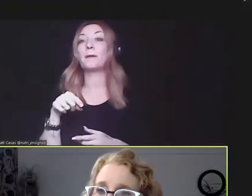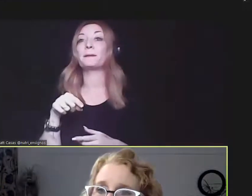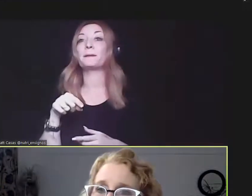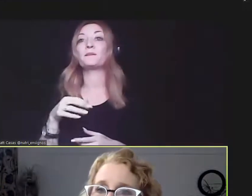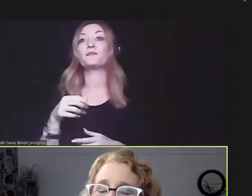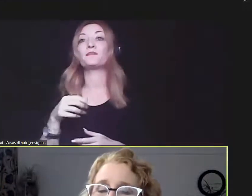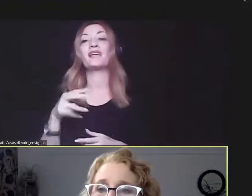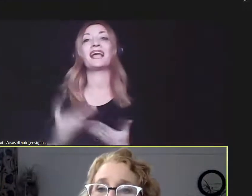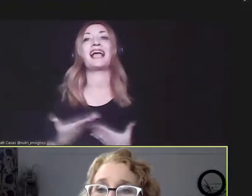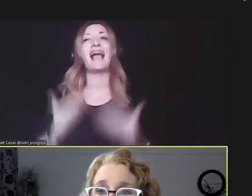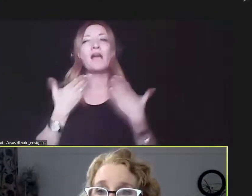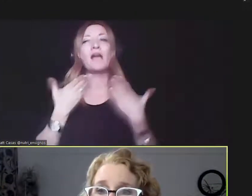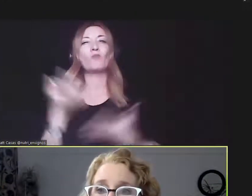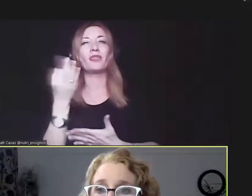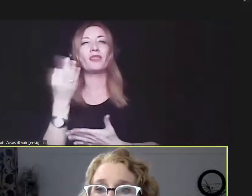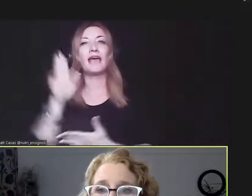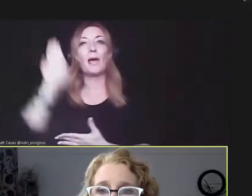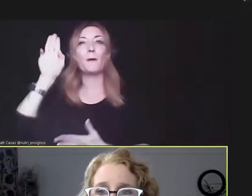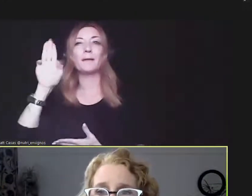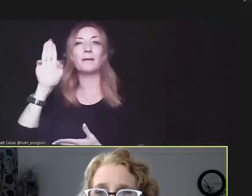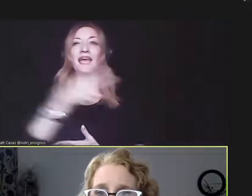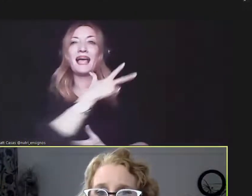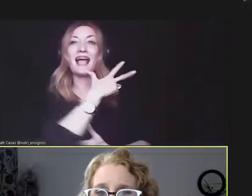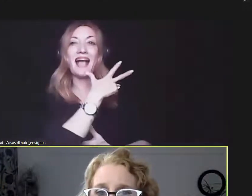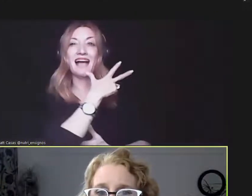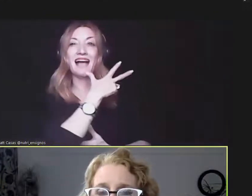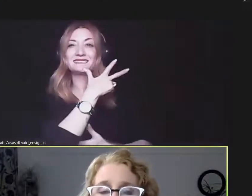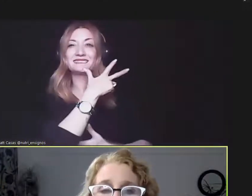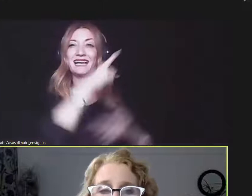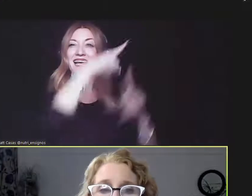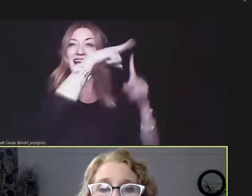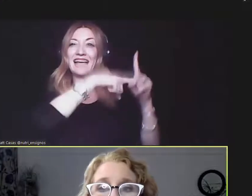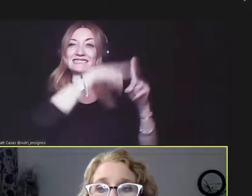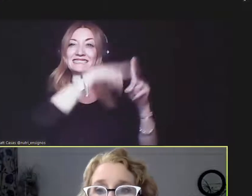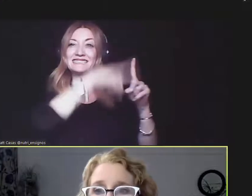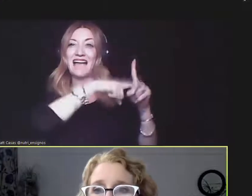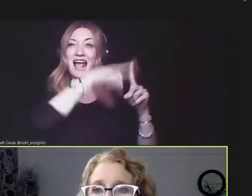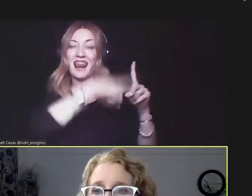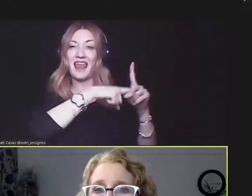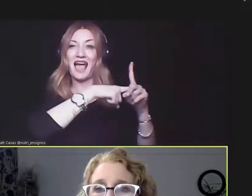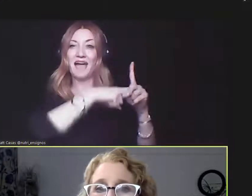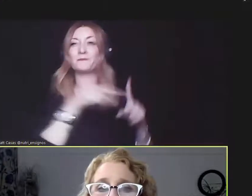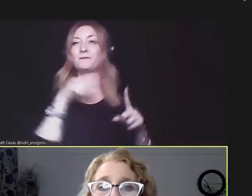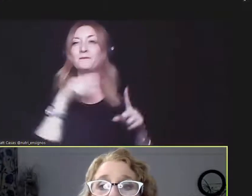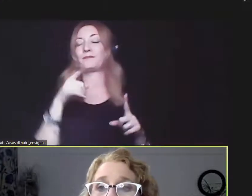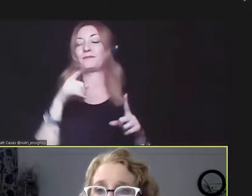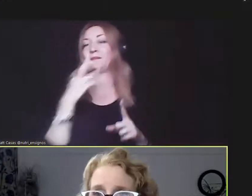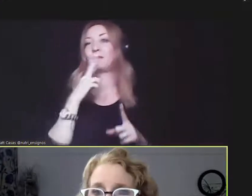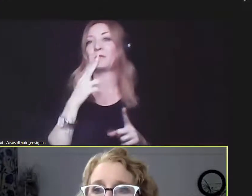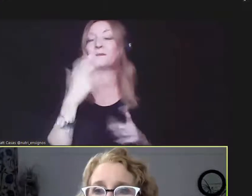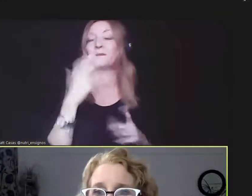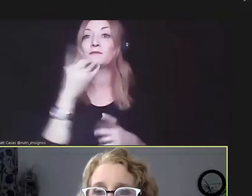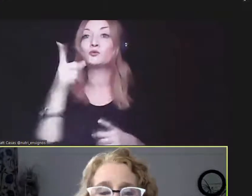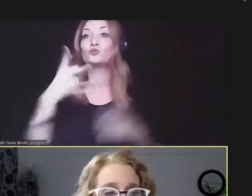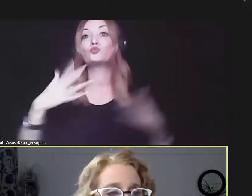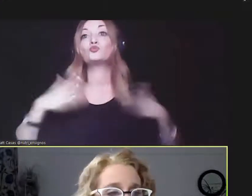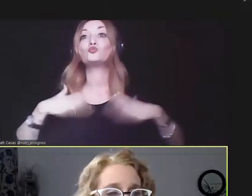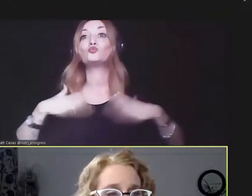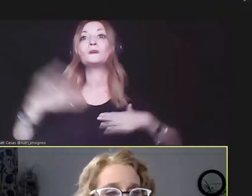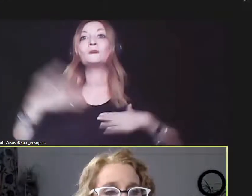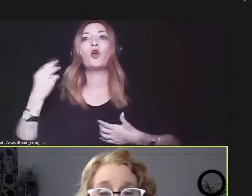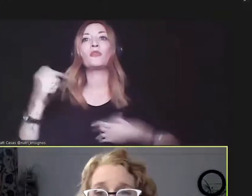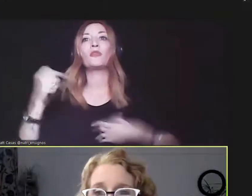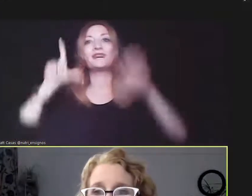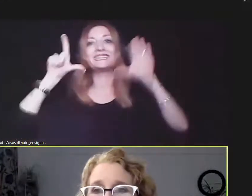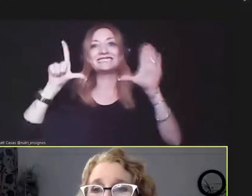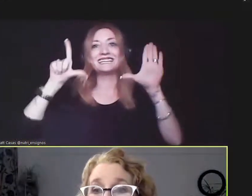and your body should be 7.4. So this really helps to restore the